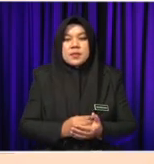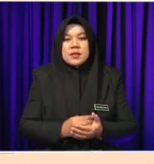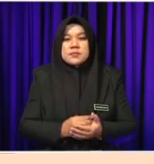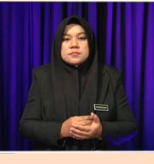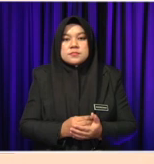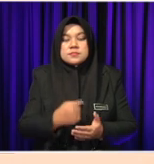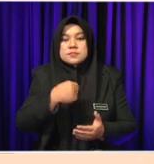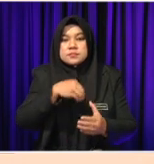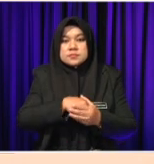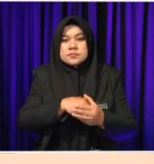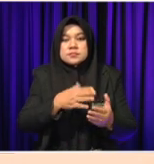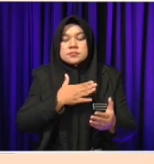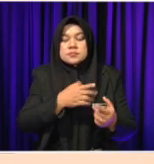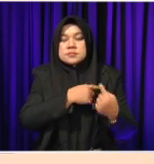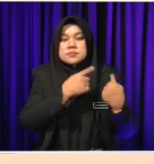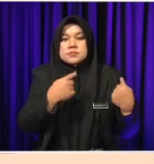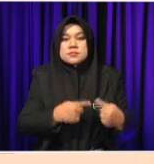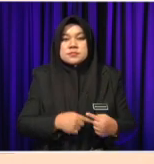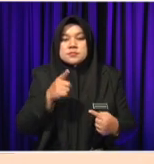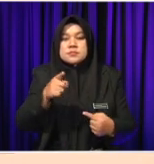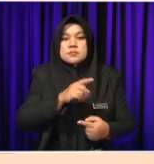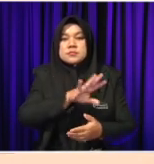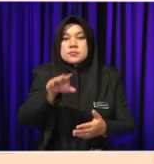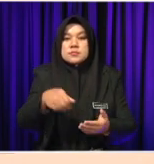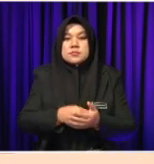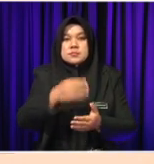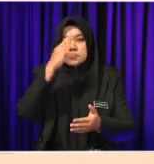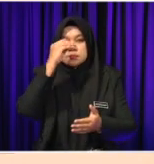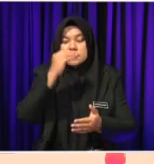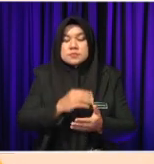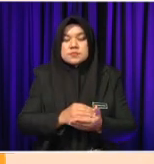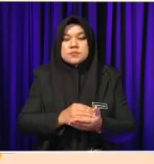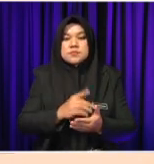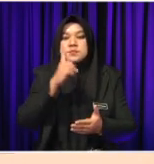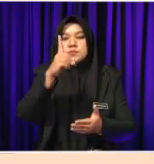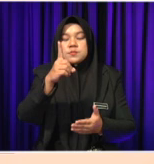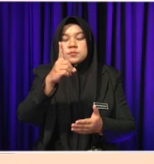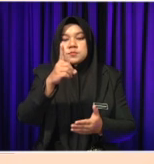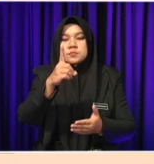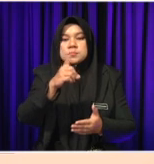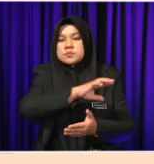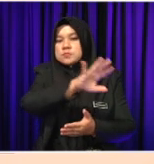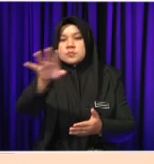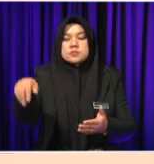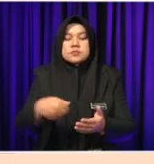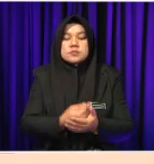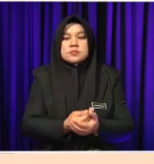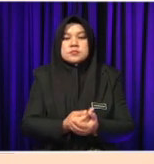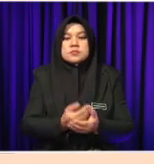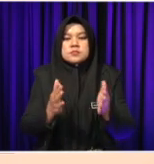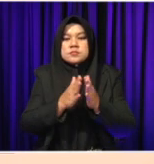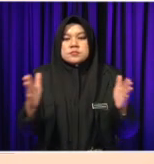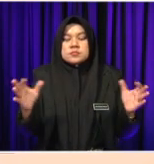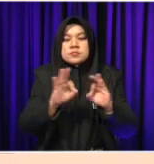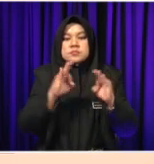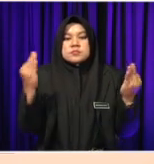my heart, I feel you are all my brothers. Yes. Right? Brothers here means we are all one whole human big race. Family. Yes. Connected.